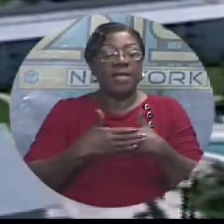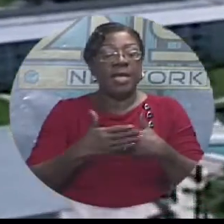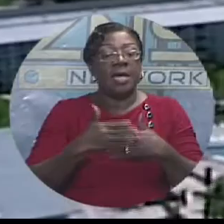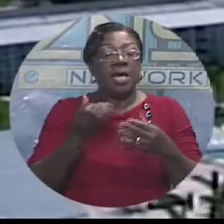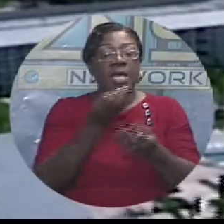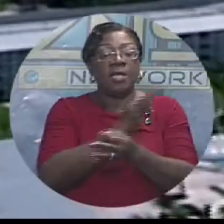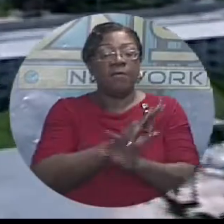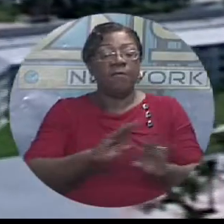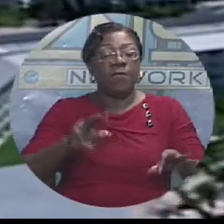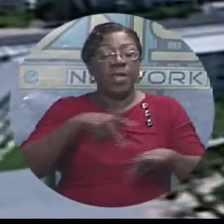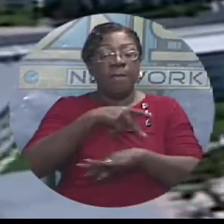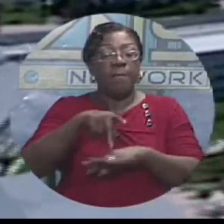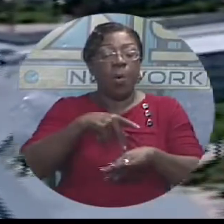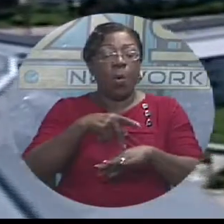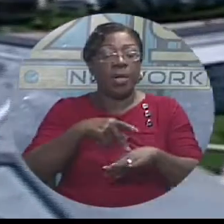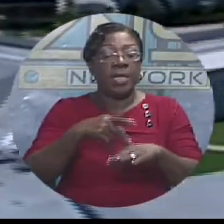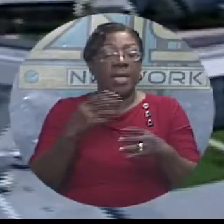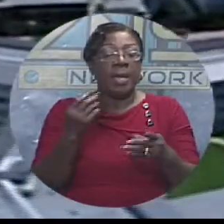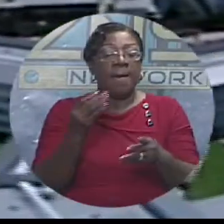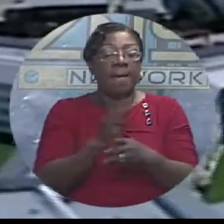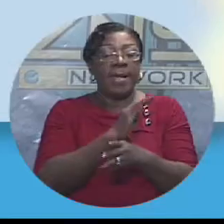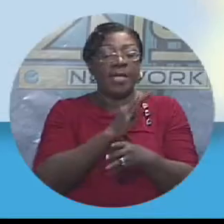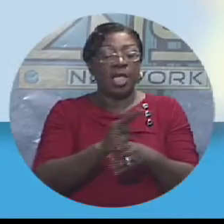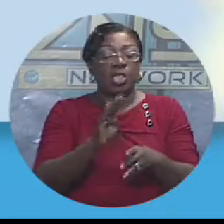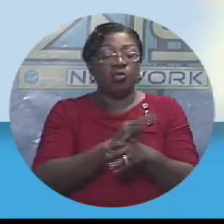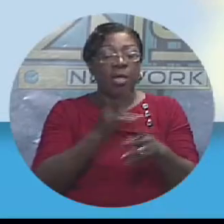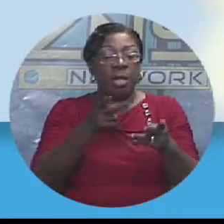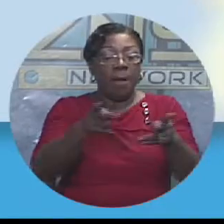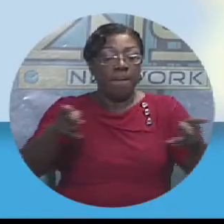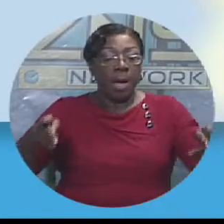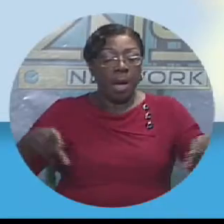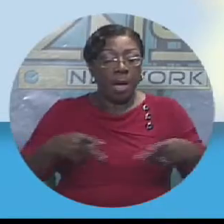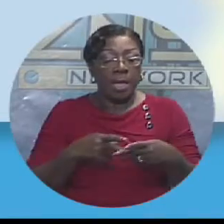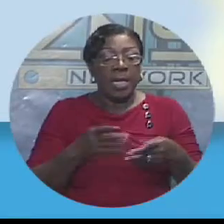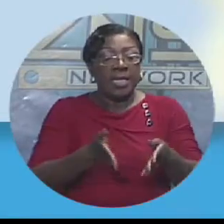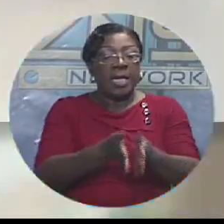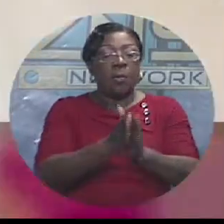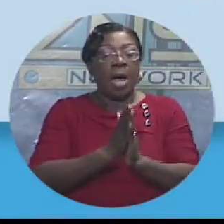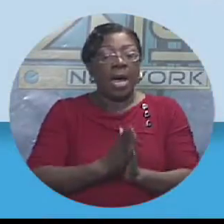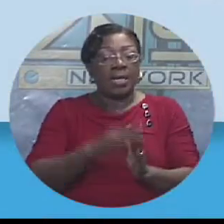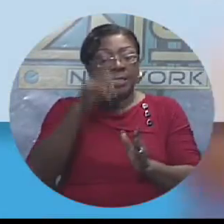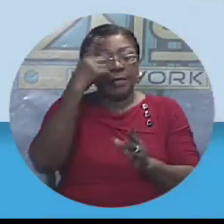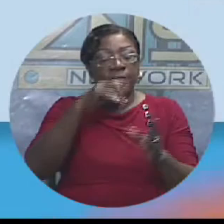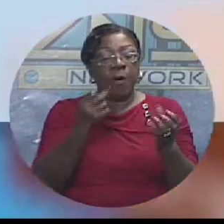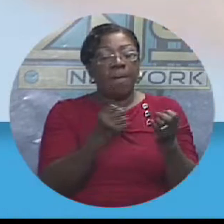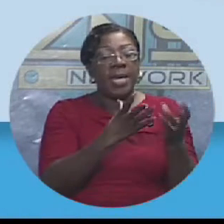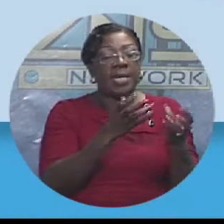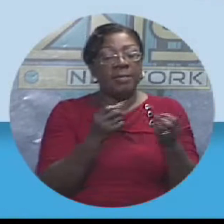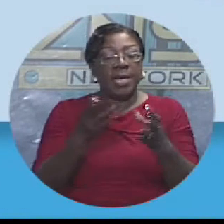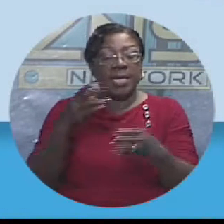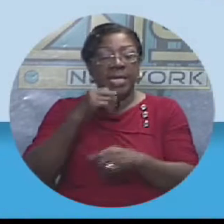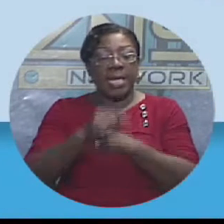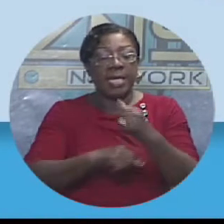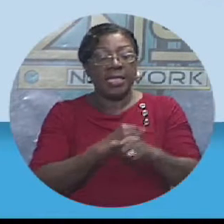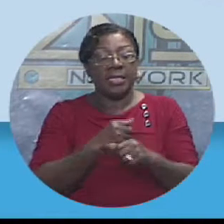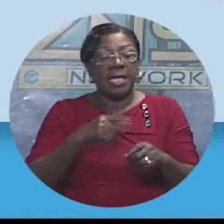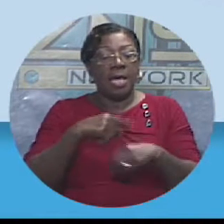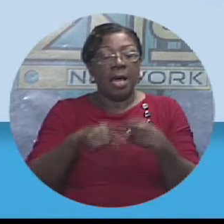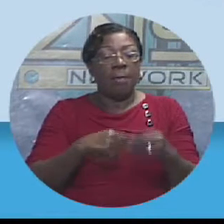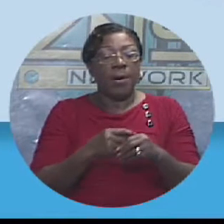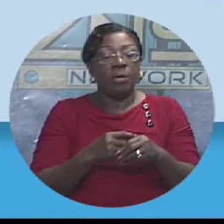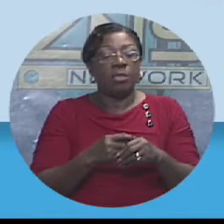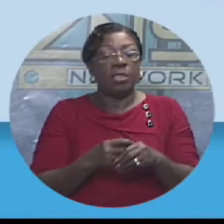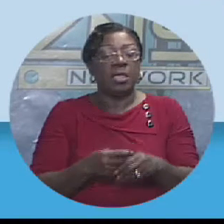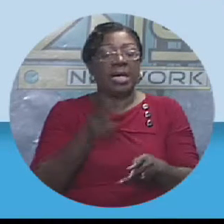Park. Residents there have for years questioned whether they were at risk for the very types of cancer and respiratory illnesses.